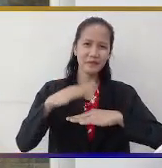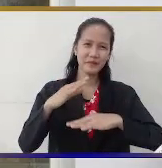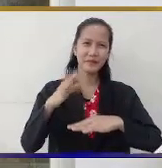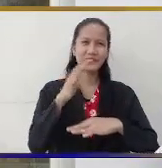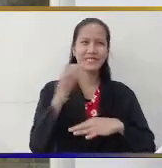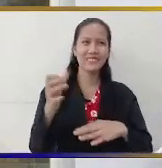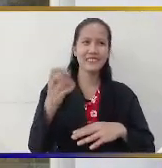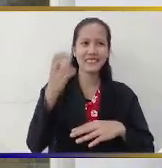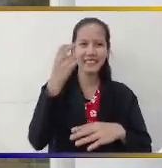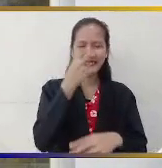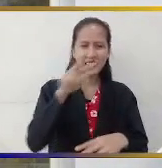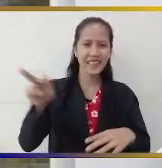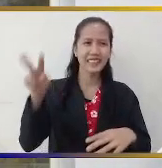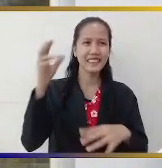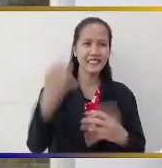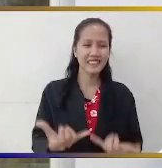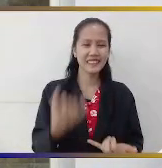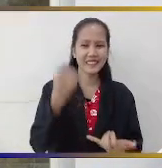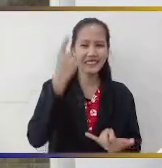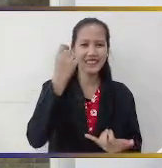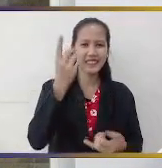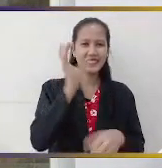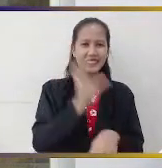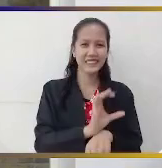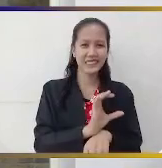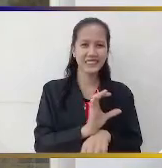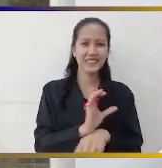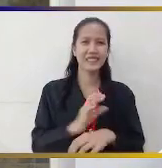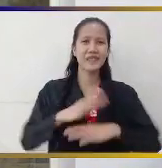built. How can you not be involved?